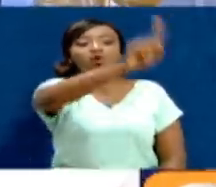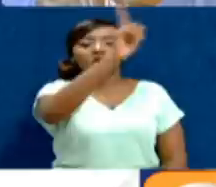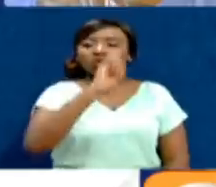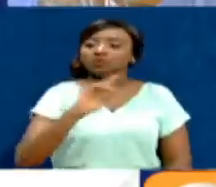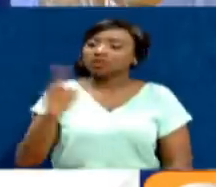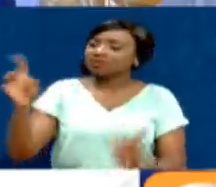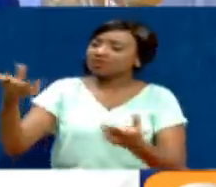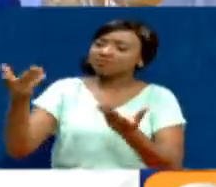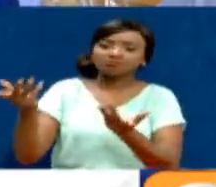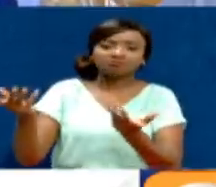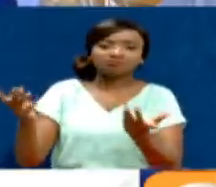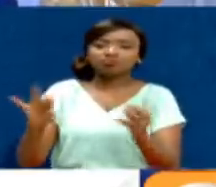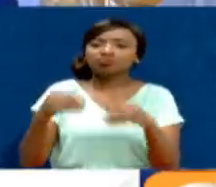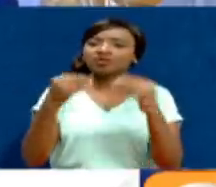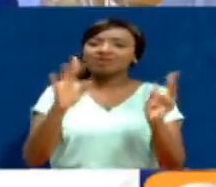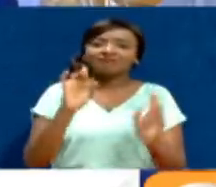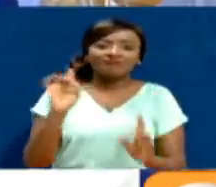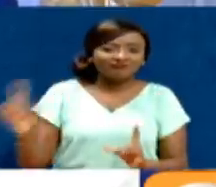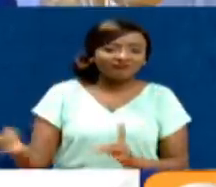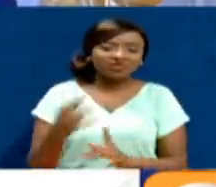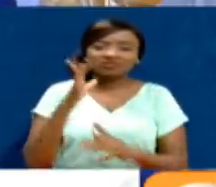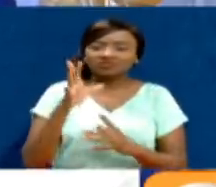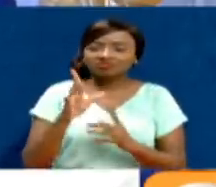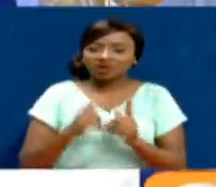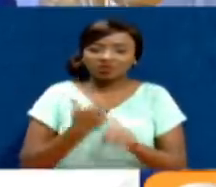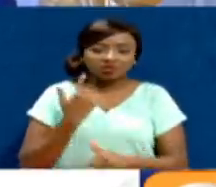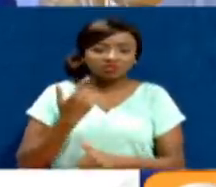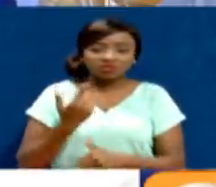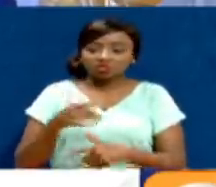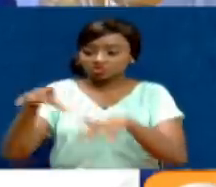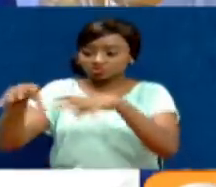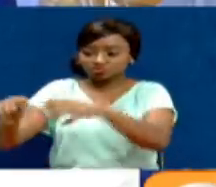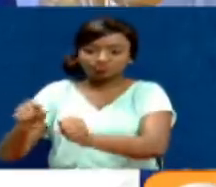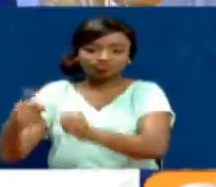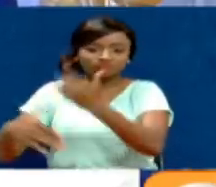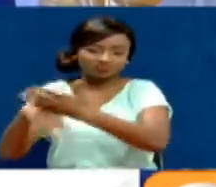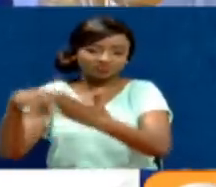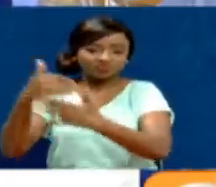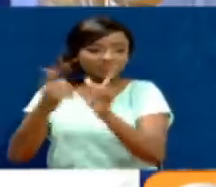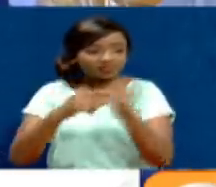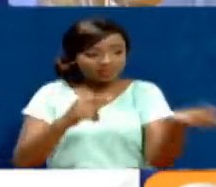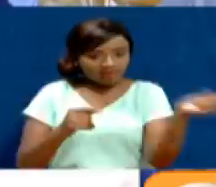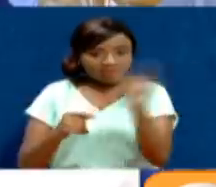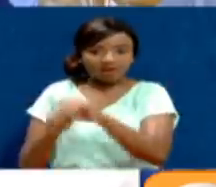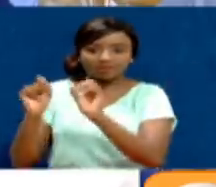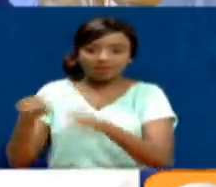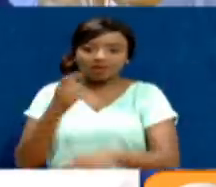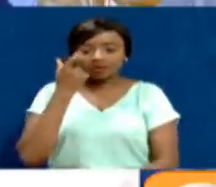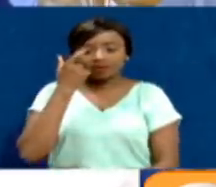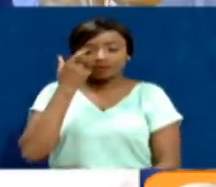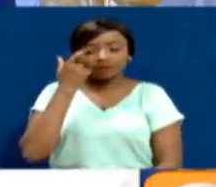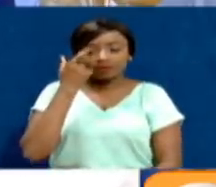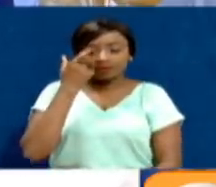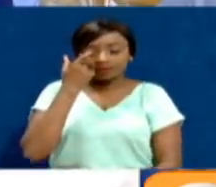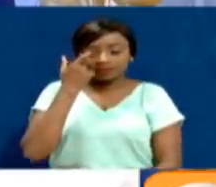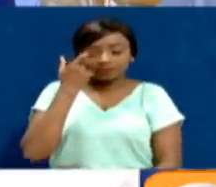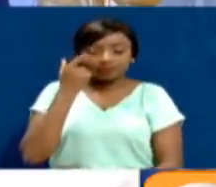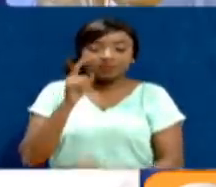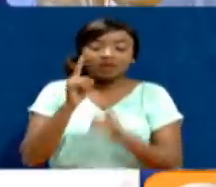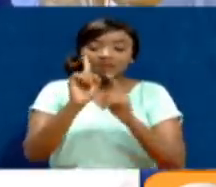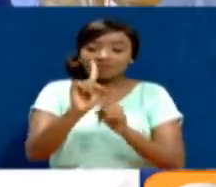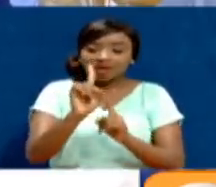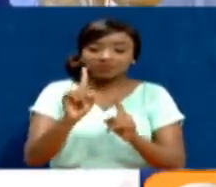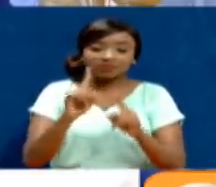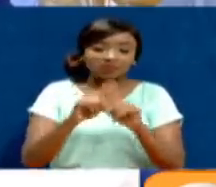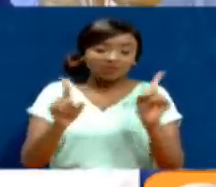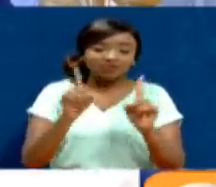karibu, and we gave them first priority to occupy the project ikiisha. But kitu ilinikasirisha, Jeff, na tumesamehe na badi,